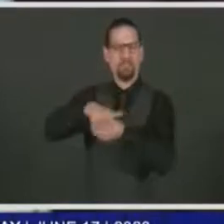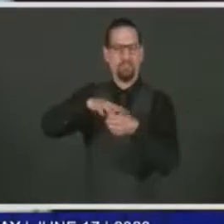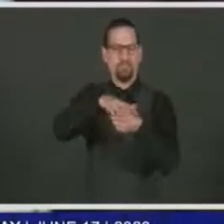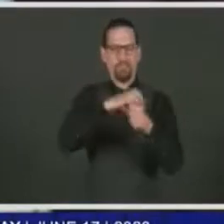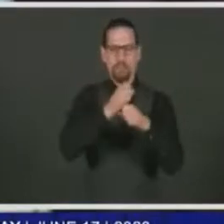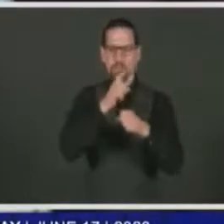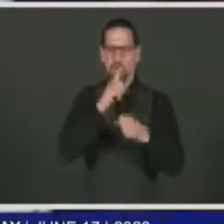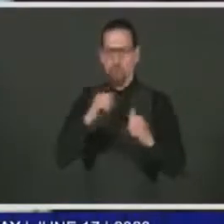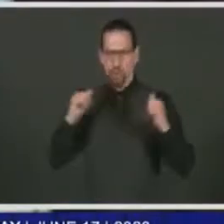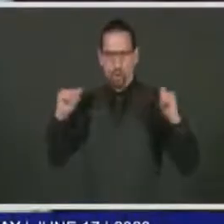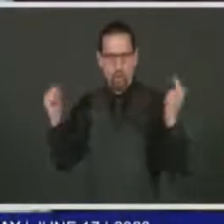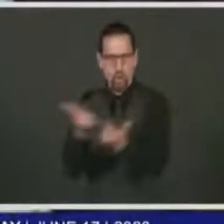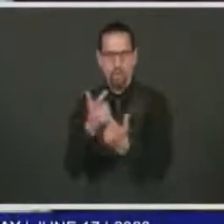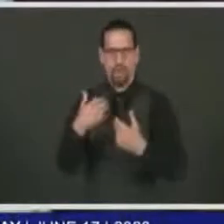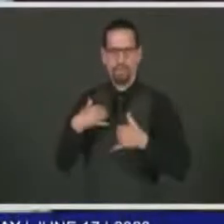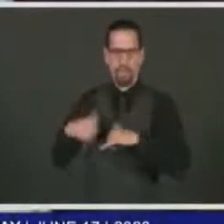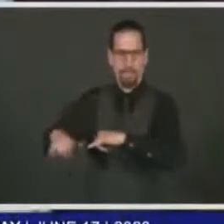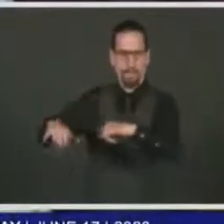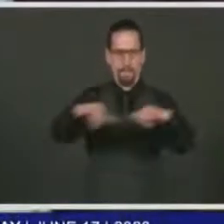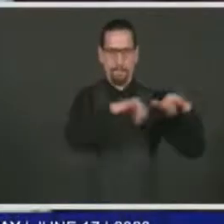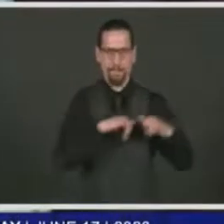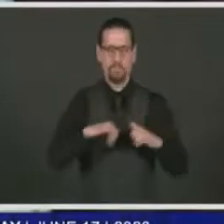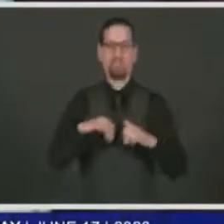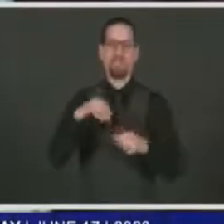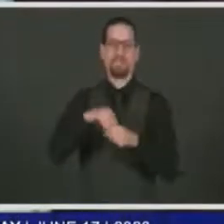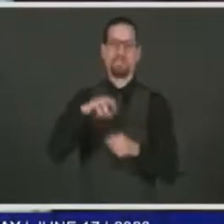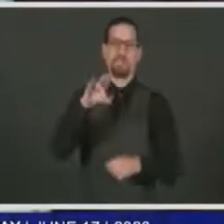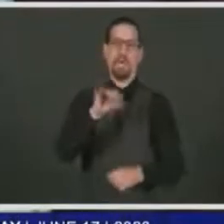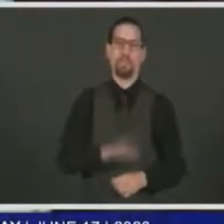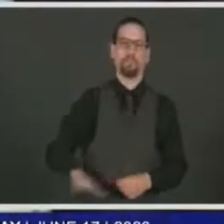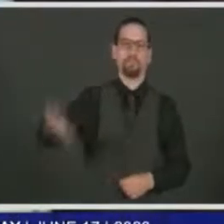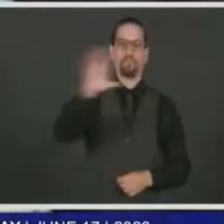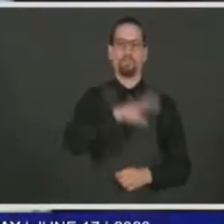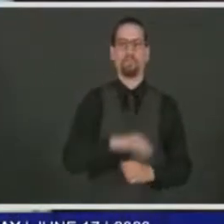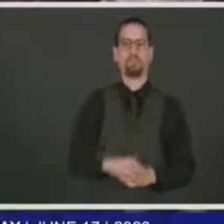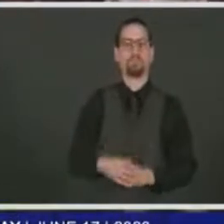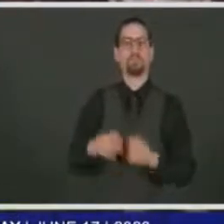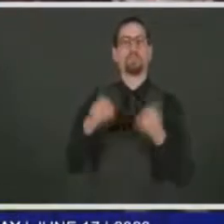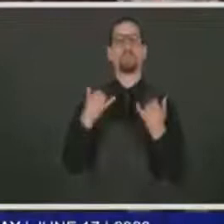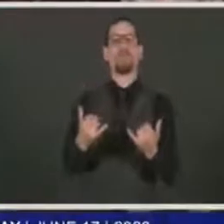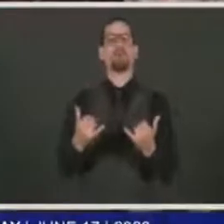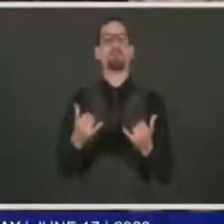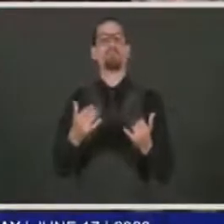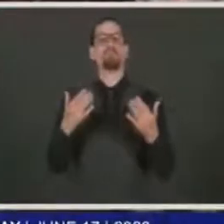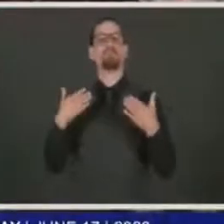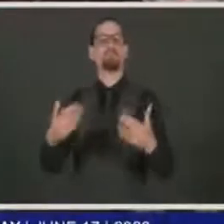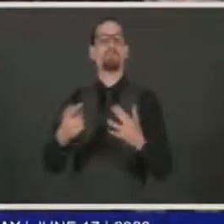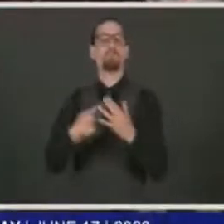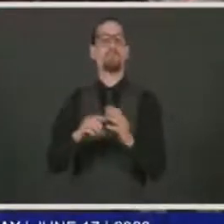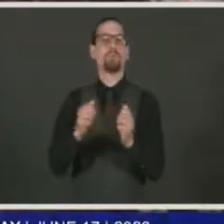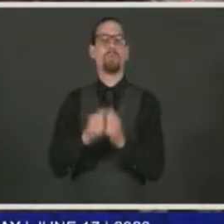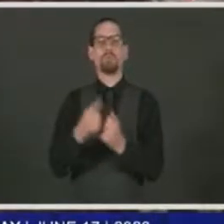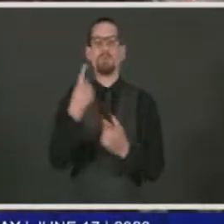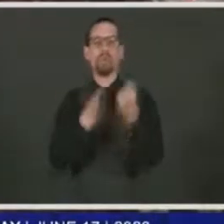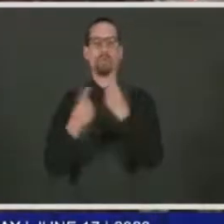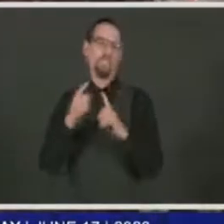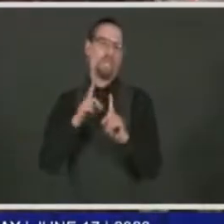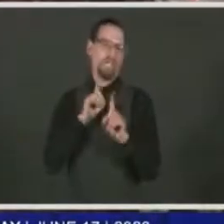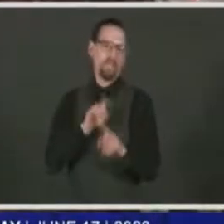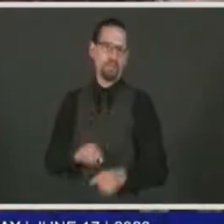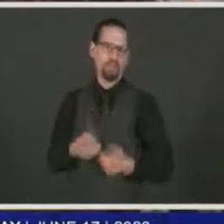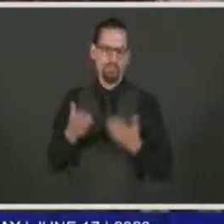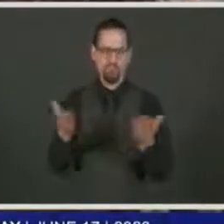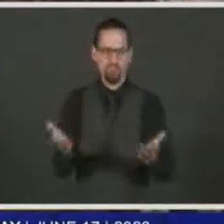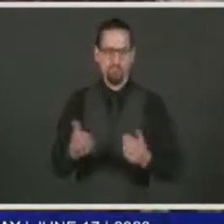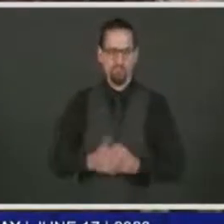in Rhode Island. So with that, we will get started with questions. While the case numbers are going down, there's still, as you